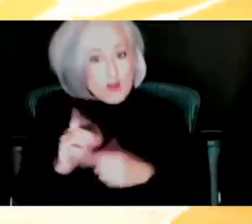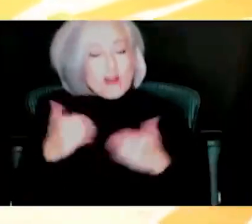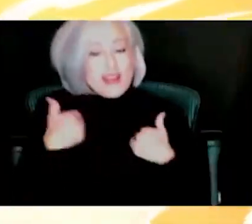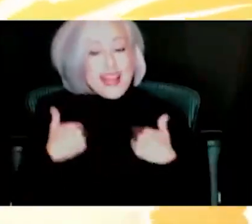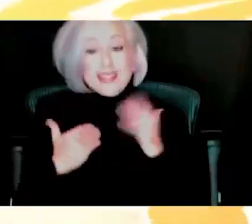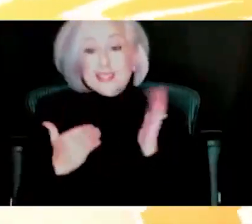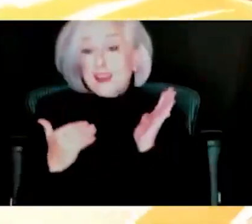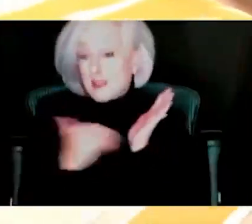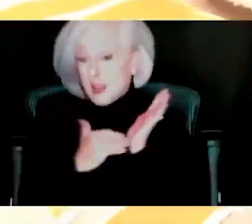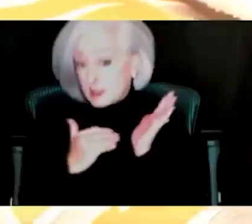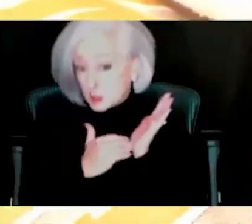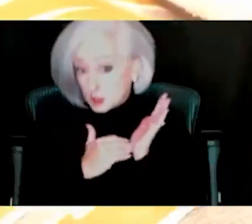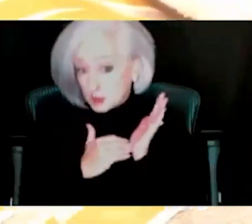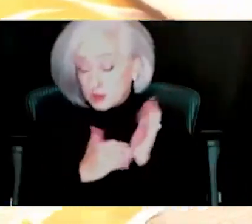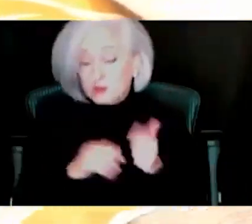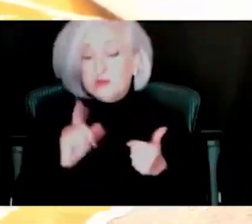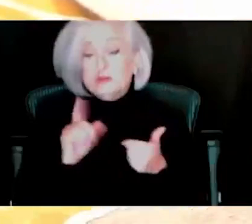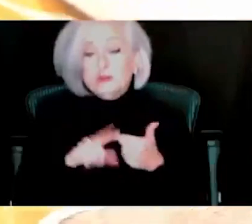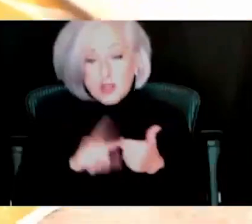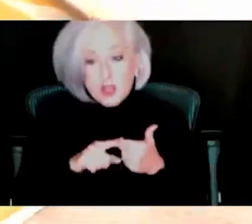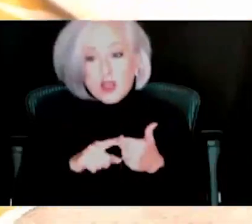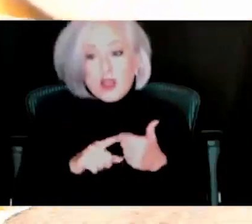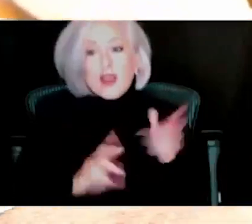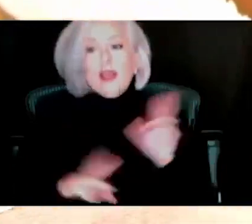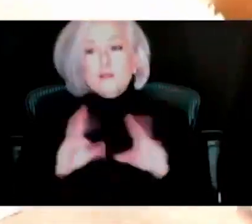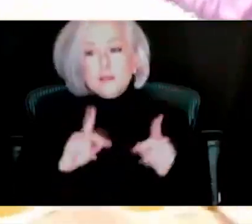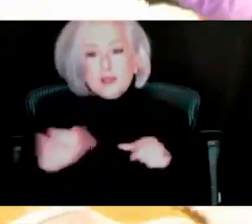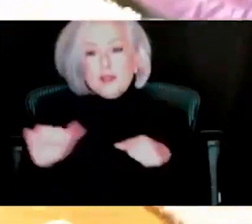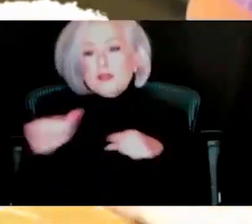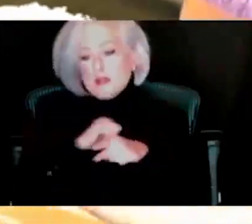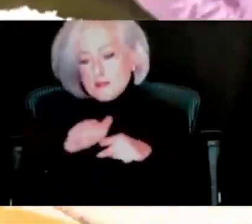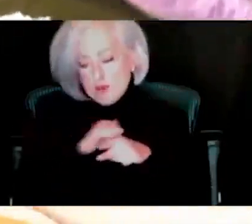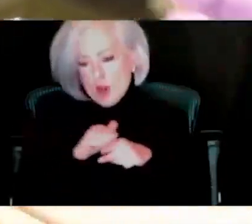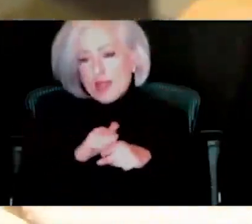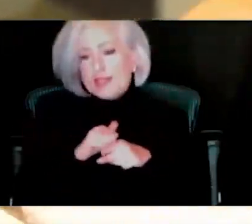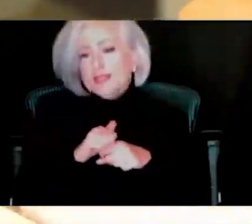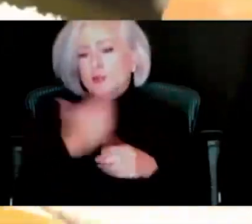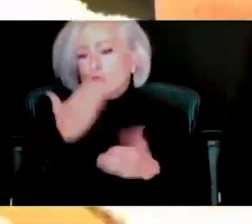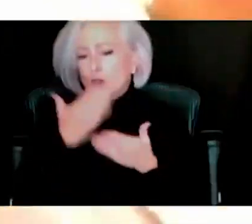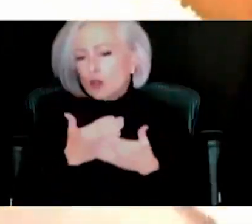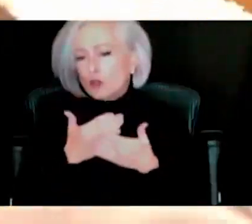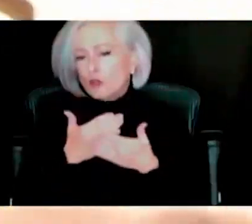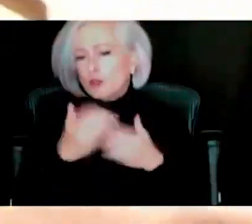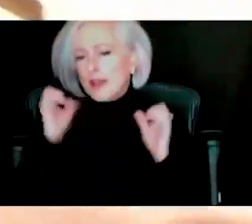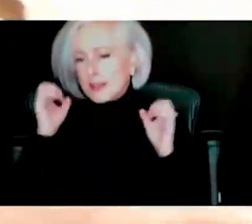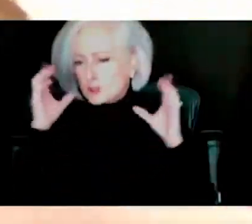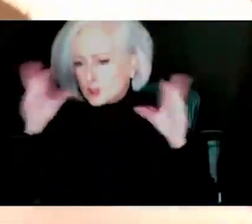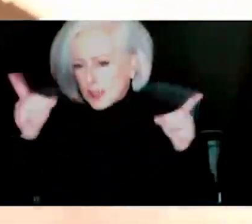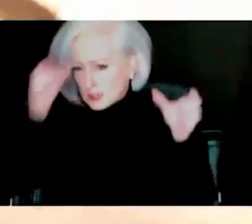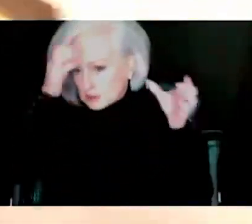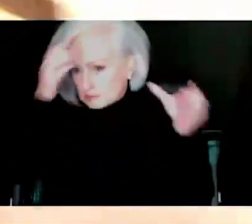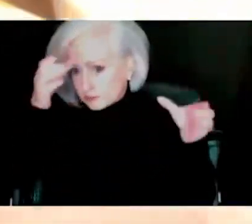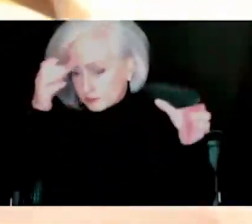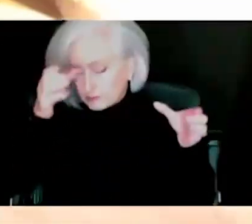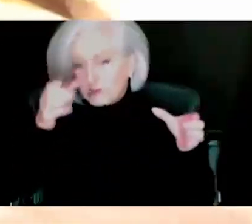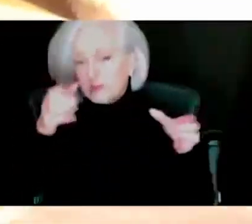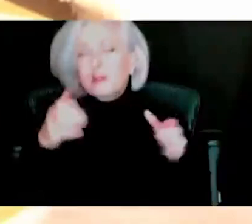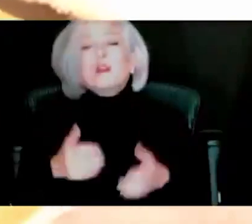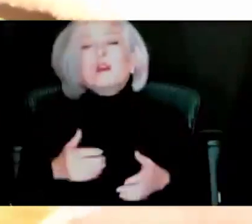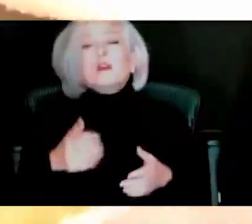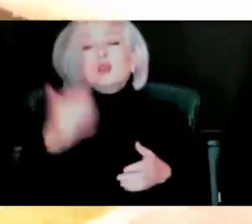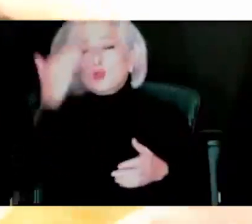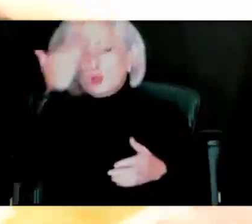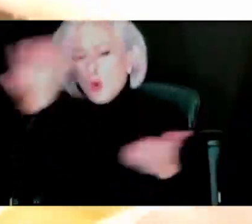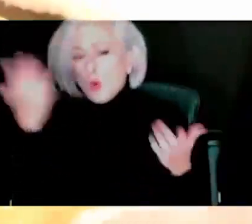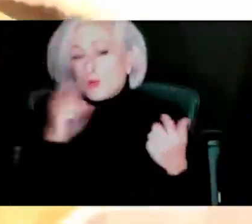and practitioners who are well educated in what actually does work will help you focus your money